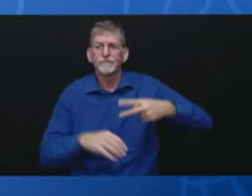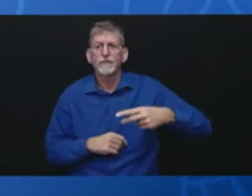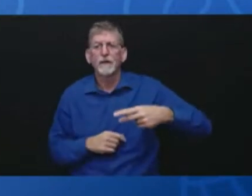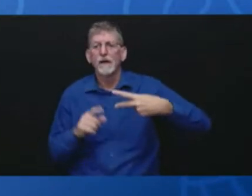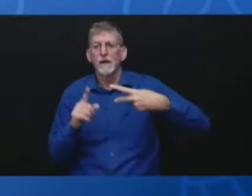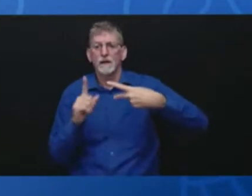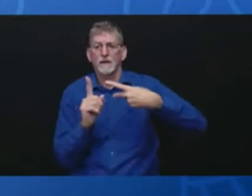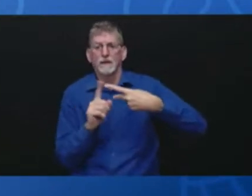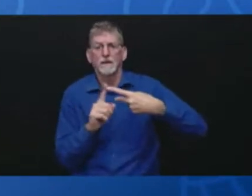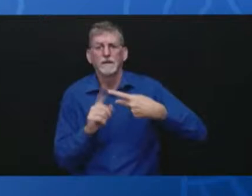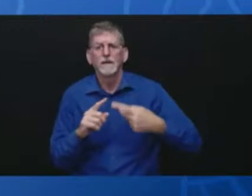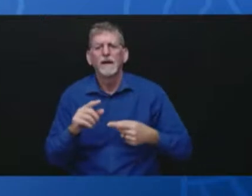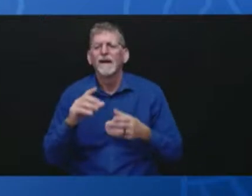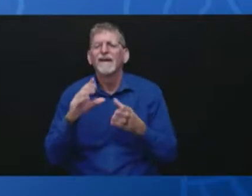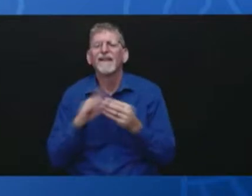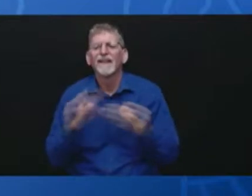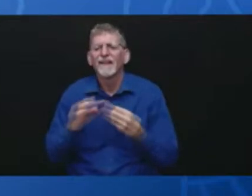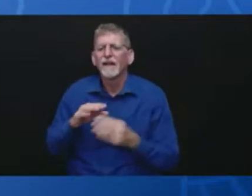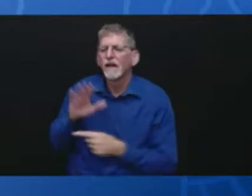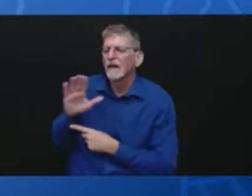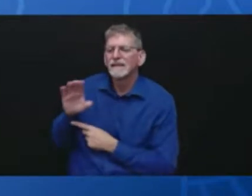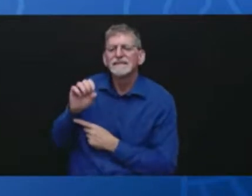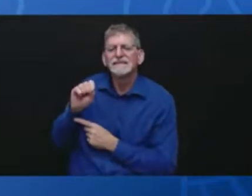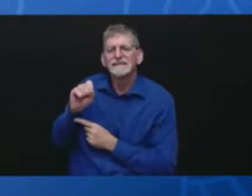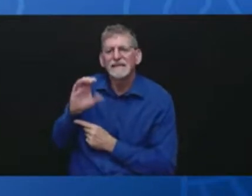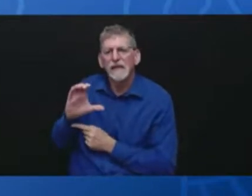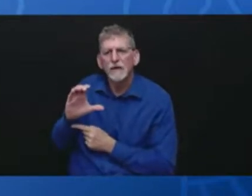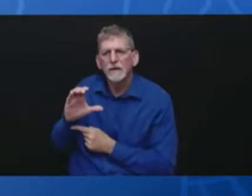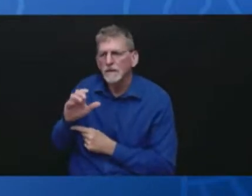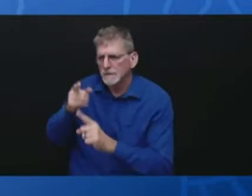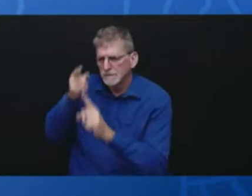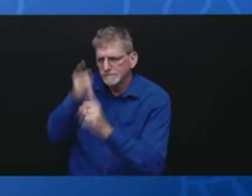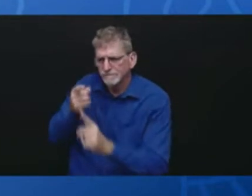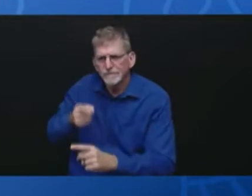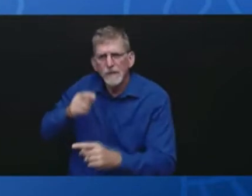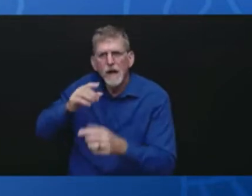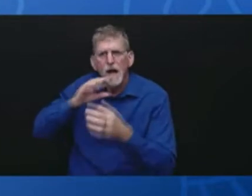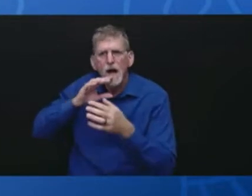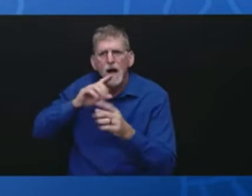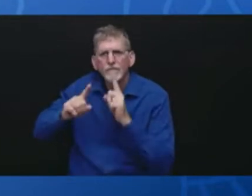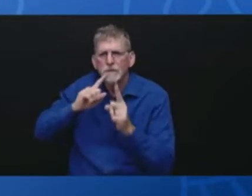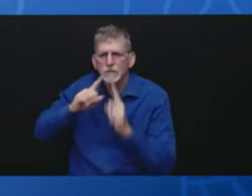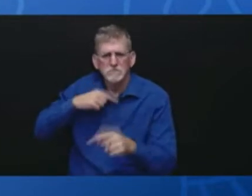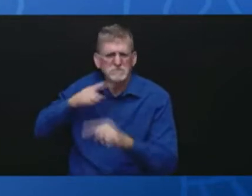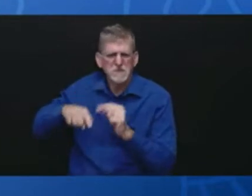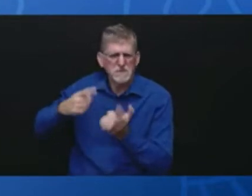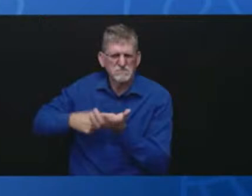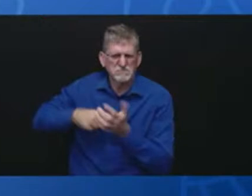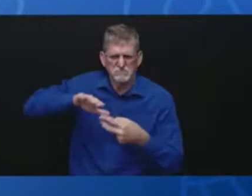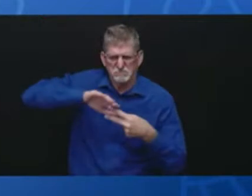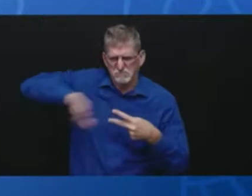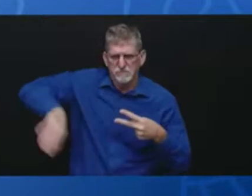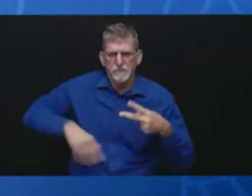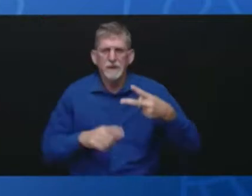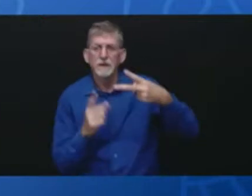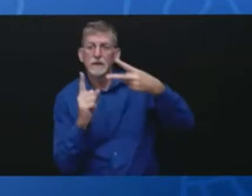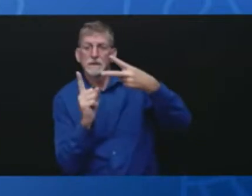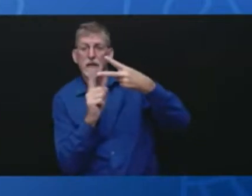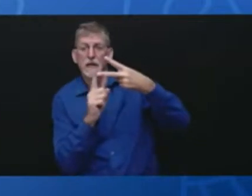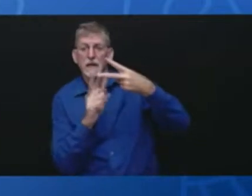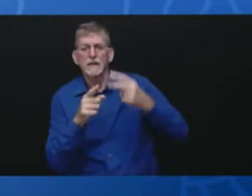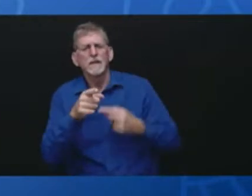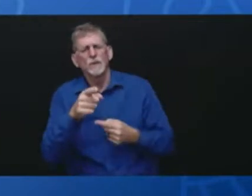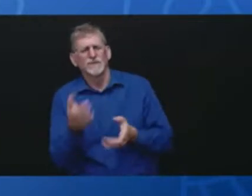Secretary's deliberative conversations. And secondly, that you should contact the White House. But in